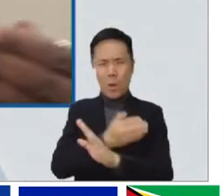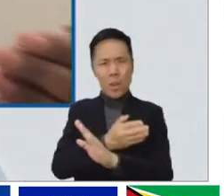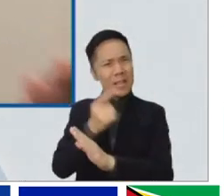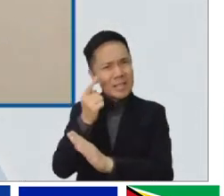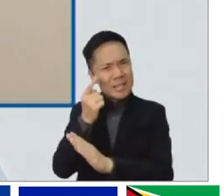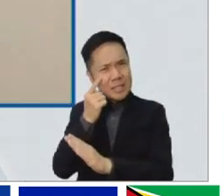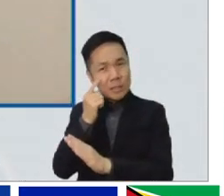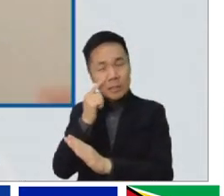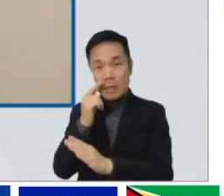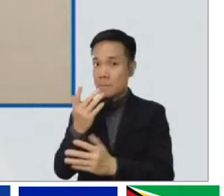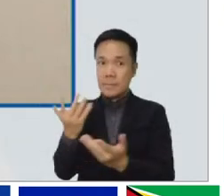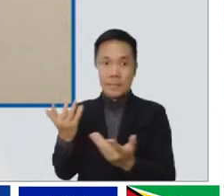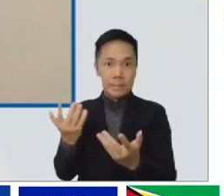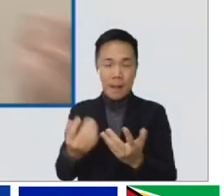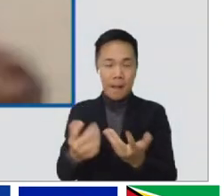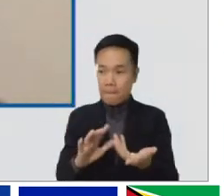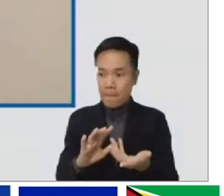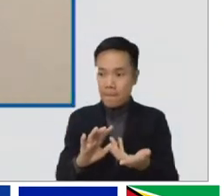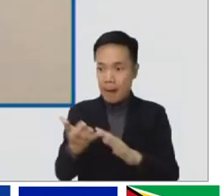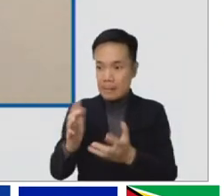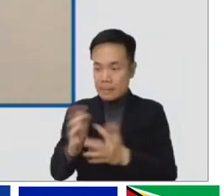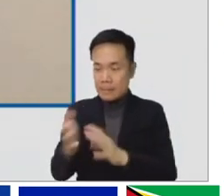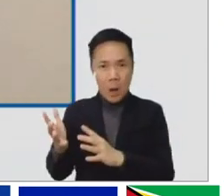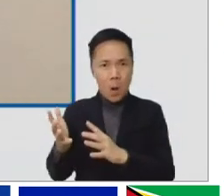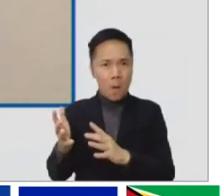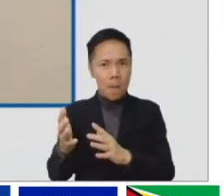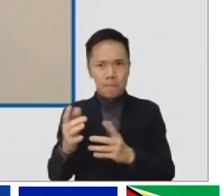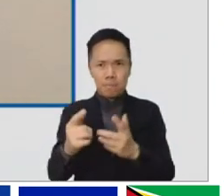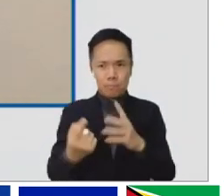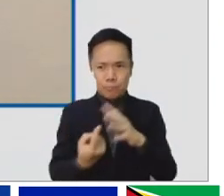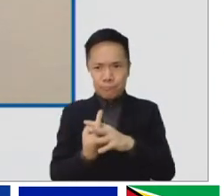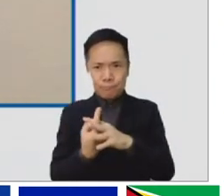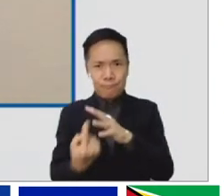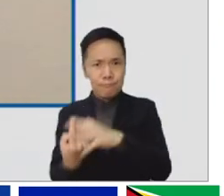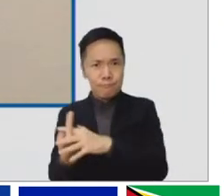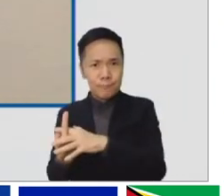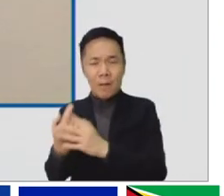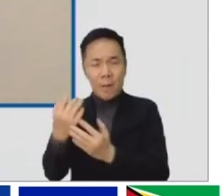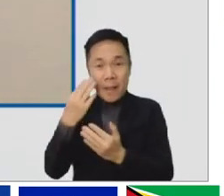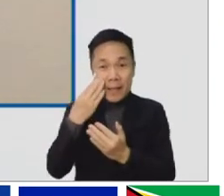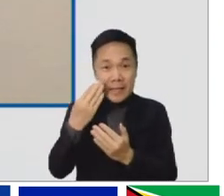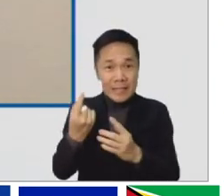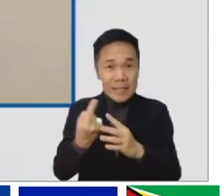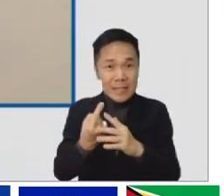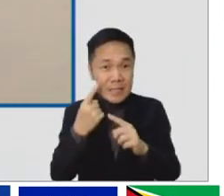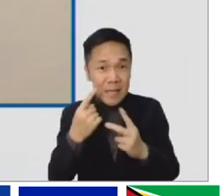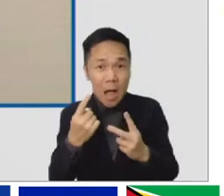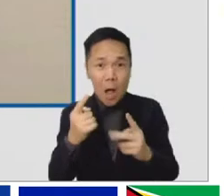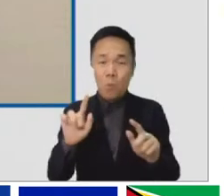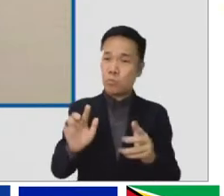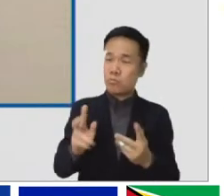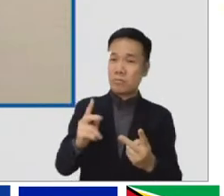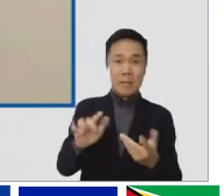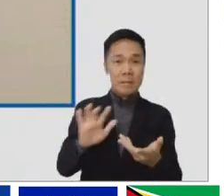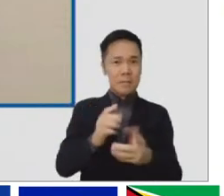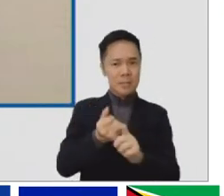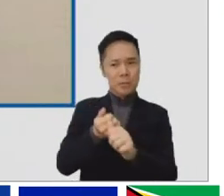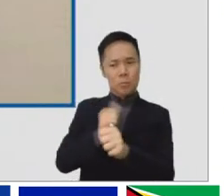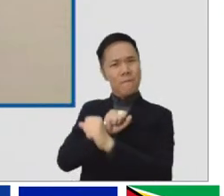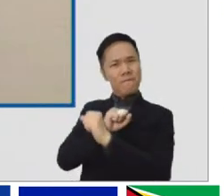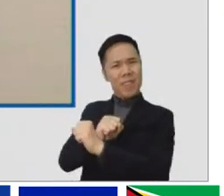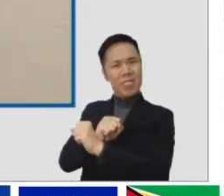put supports in place to try to prevent, and if not prevent, to be able to respond as quickly as possible.